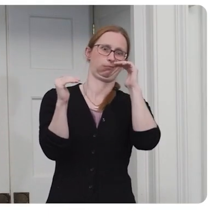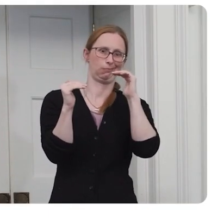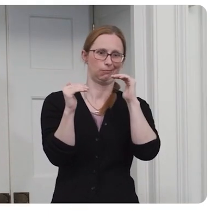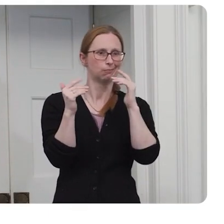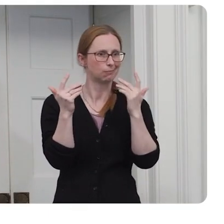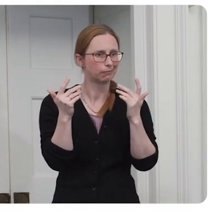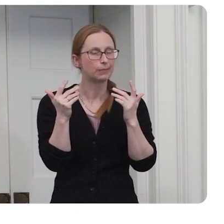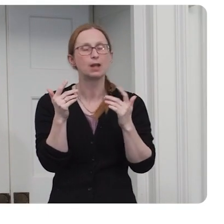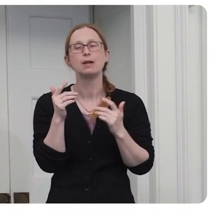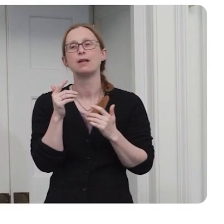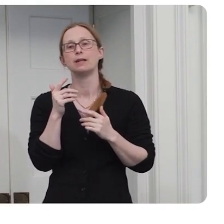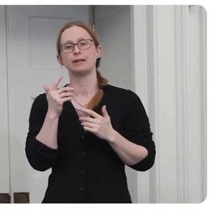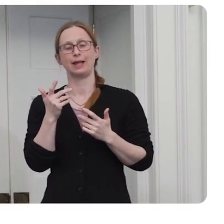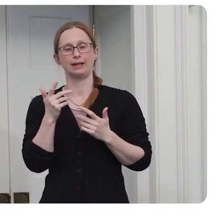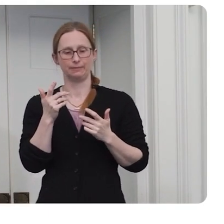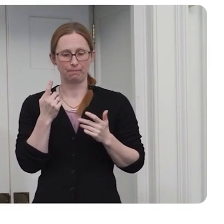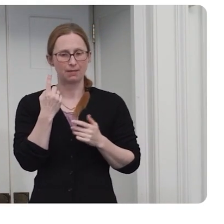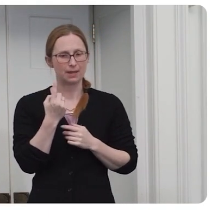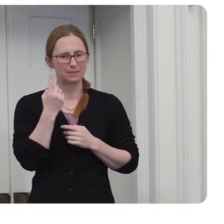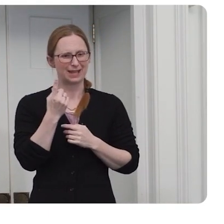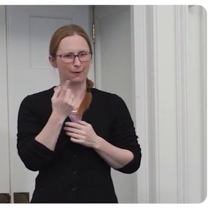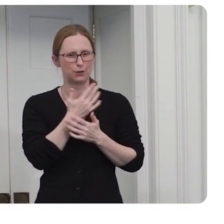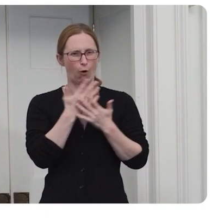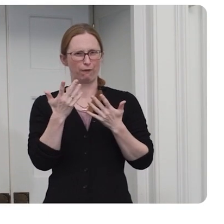call canon of art history,